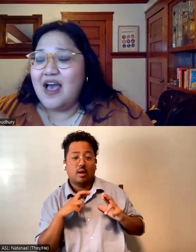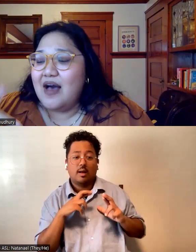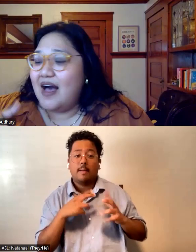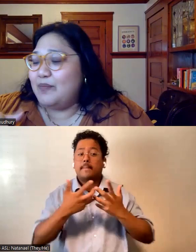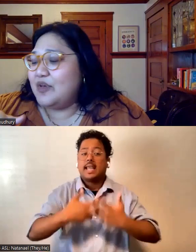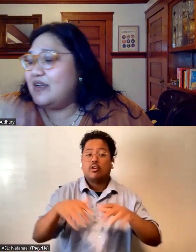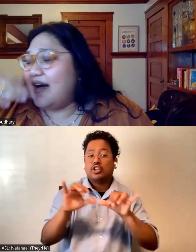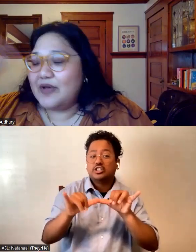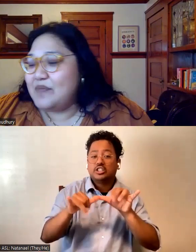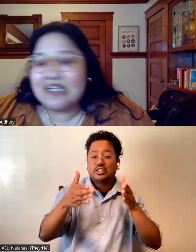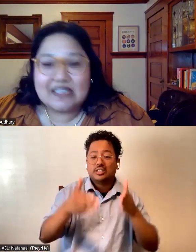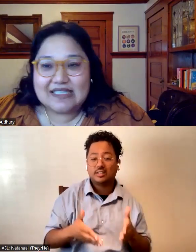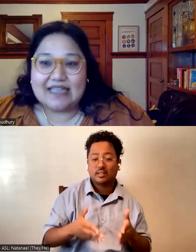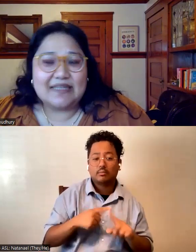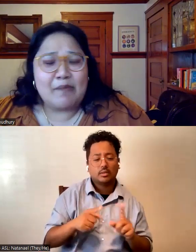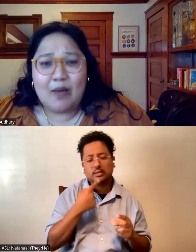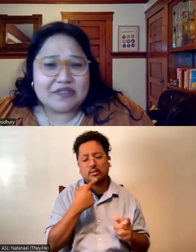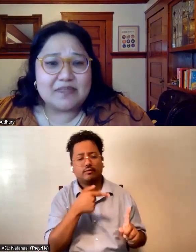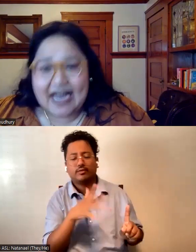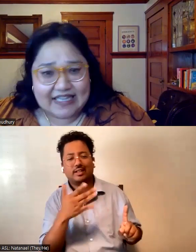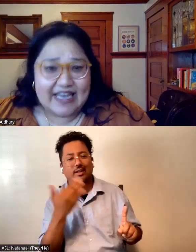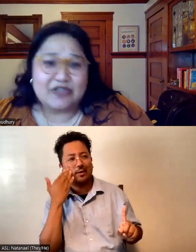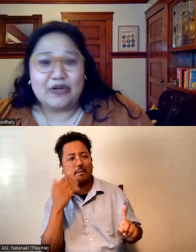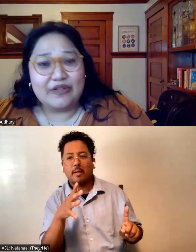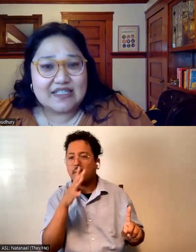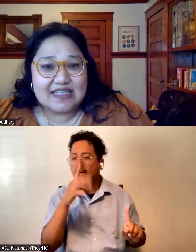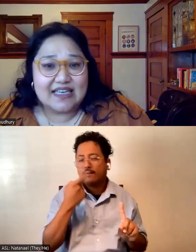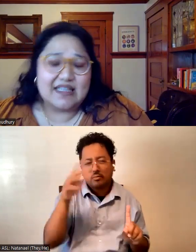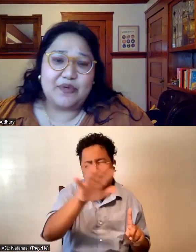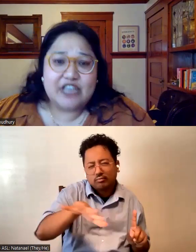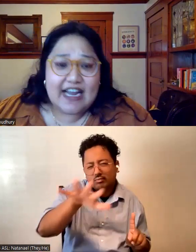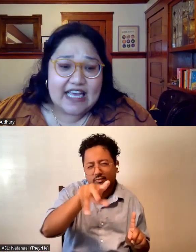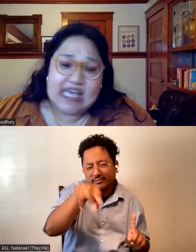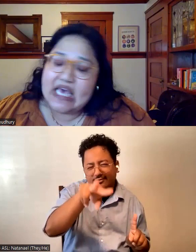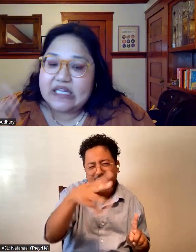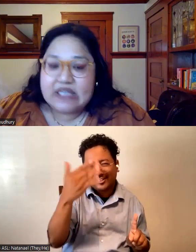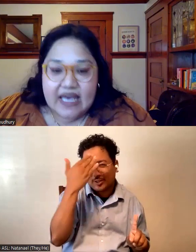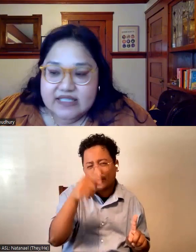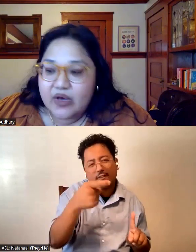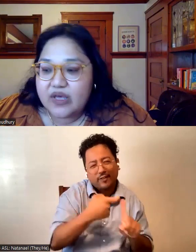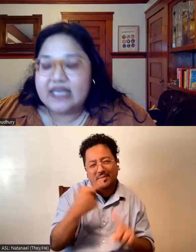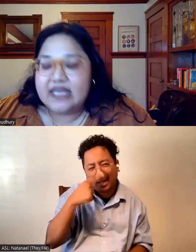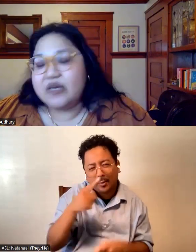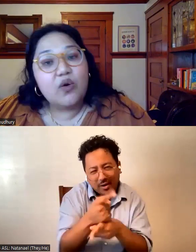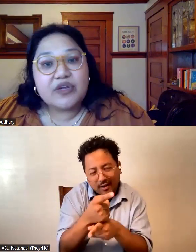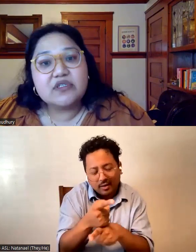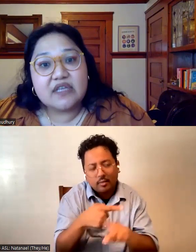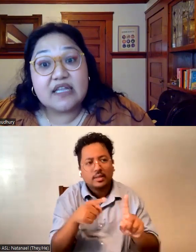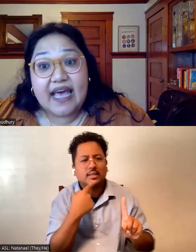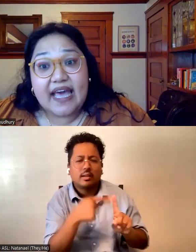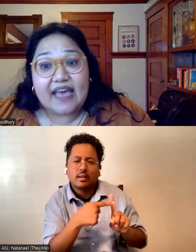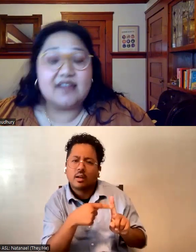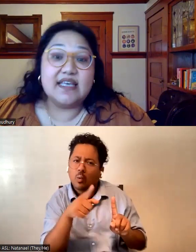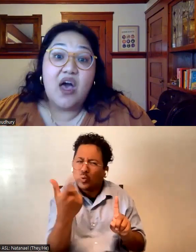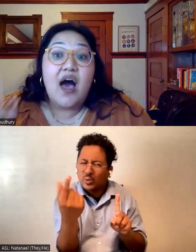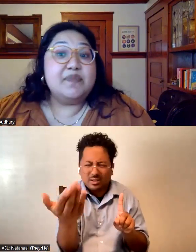like could immediately sense that my mom was from Thailand and all of these things. And they were chatting. And then he asked like, oh, what are you doing in